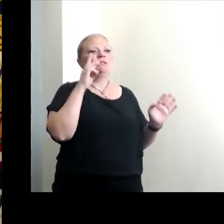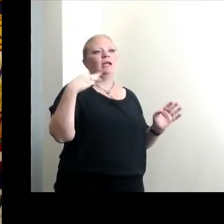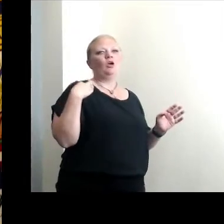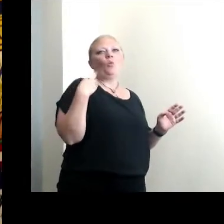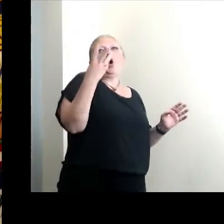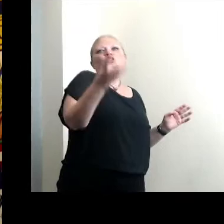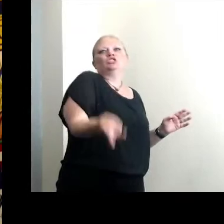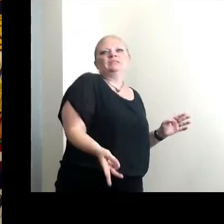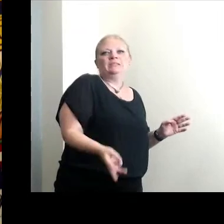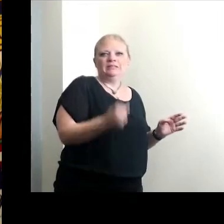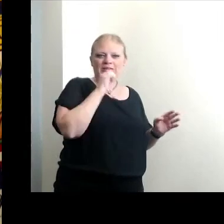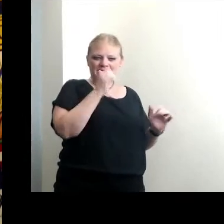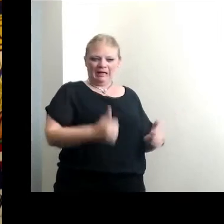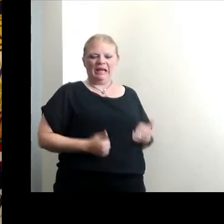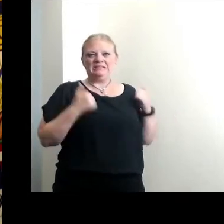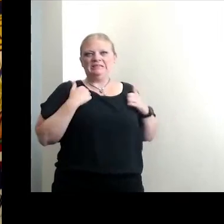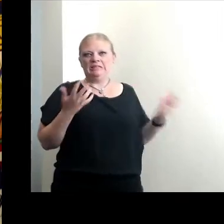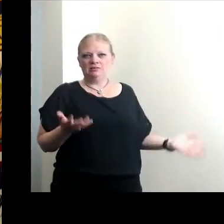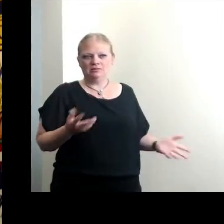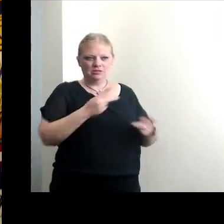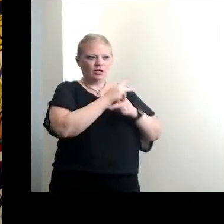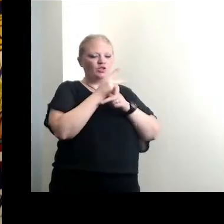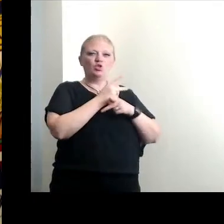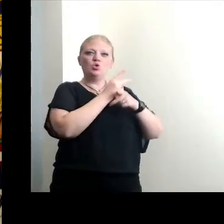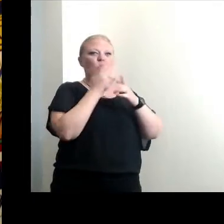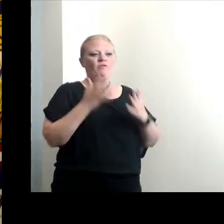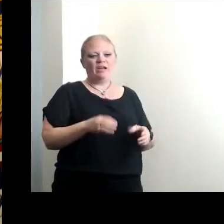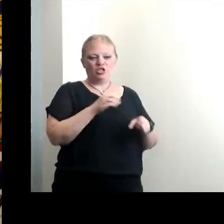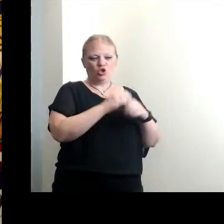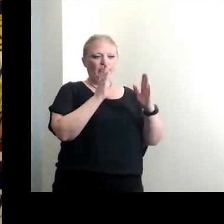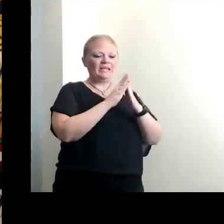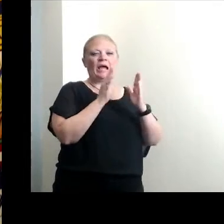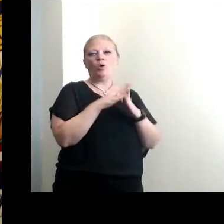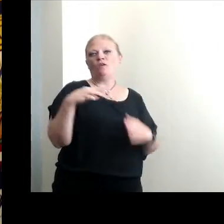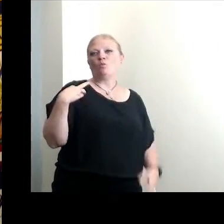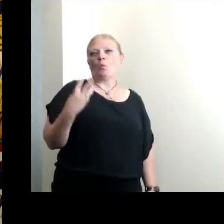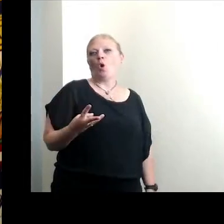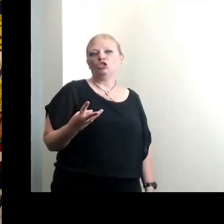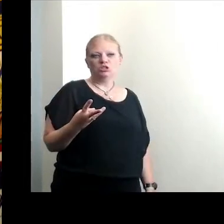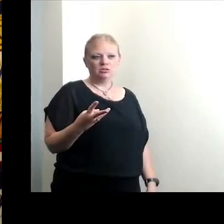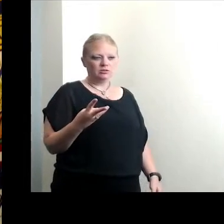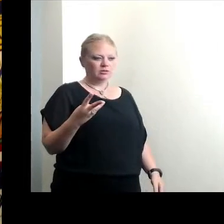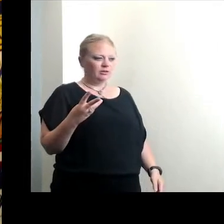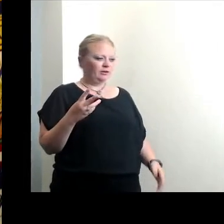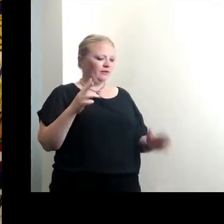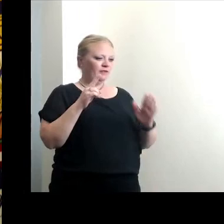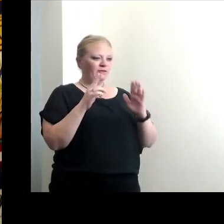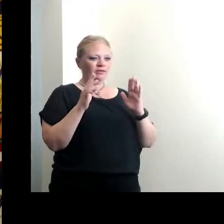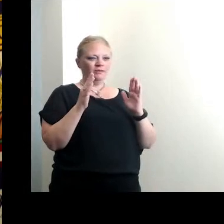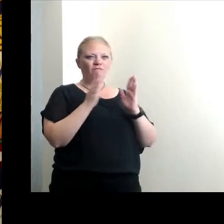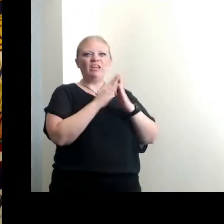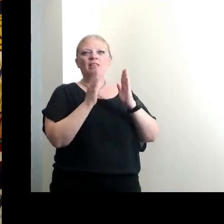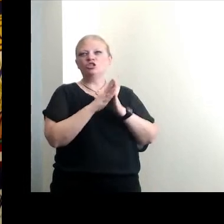exist in Erie County, and the supervisor of the town of Washington, or the village of Lincoln,